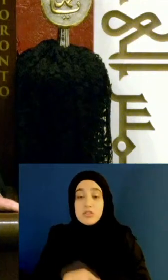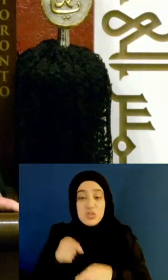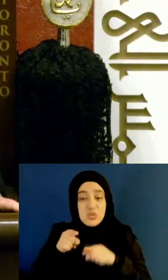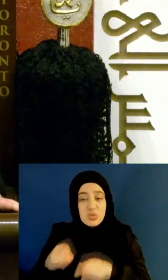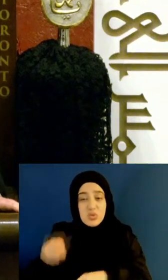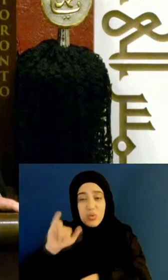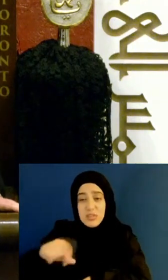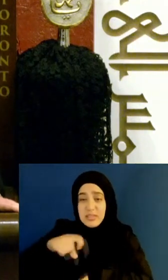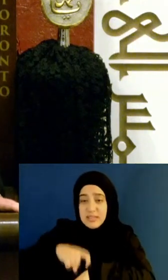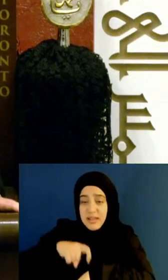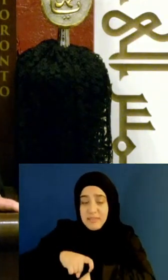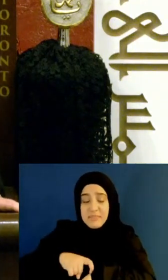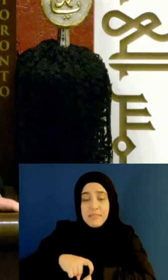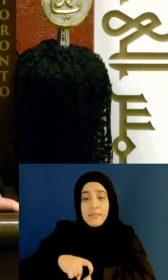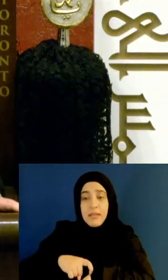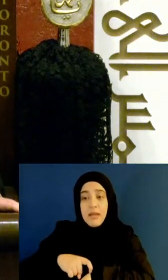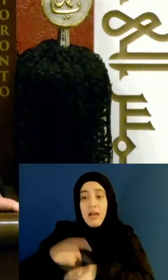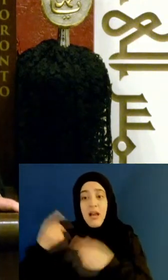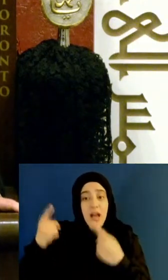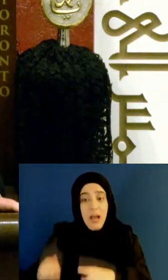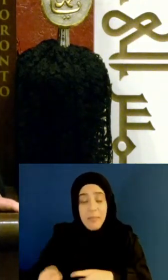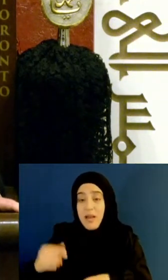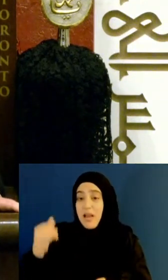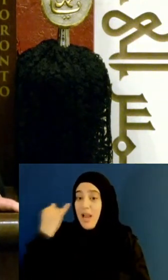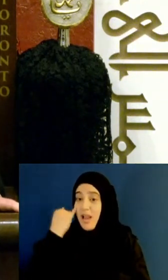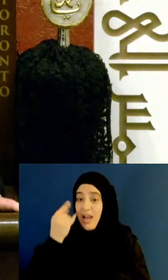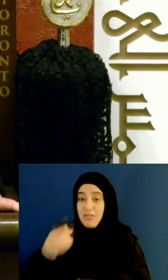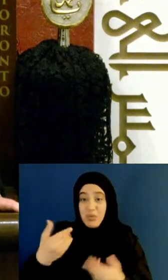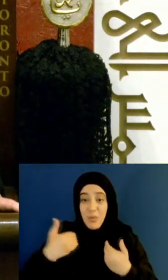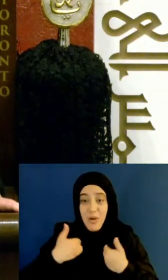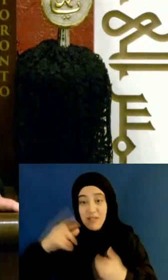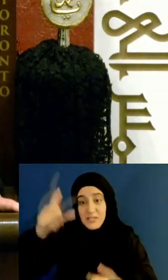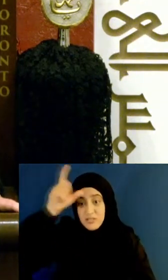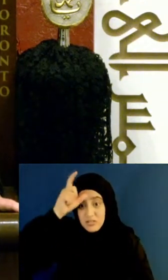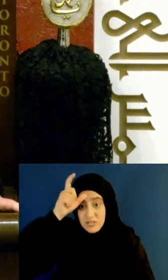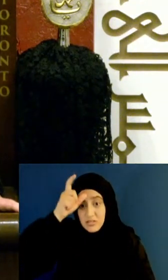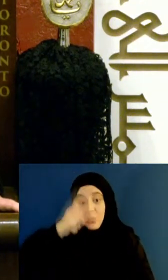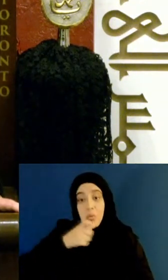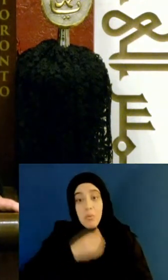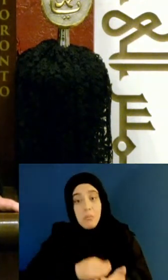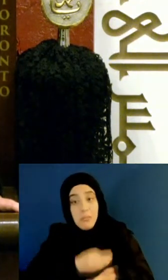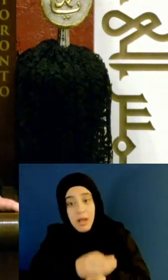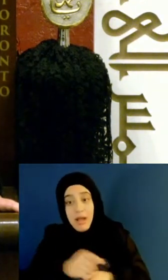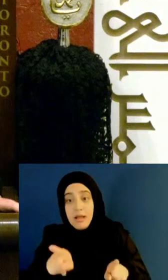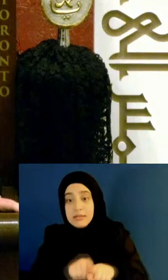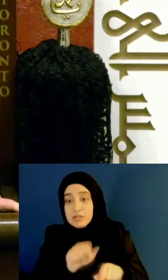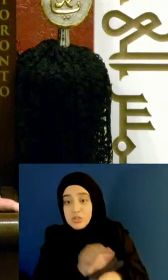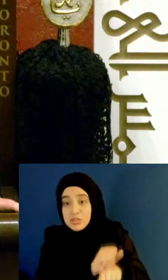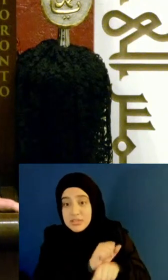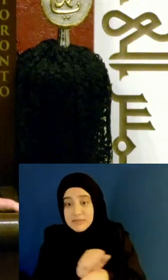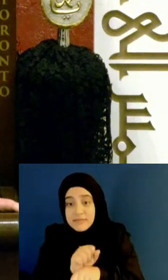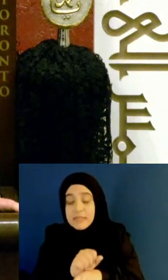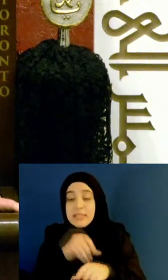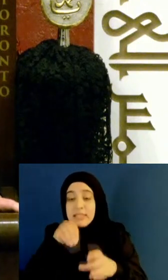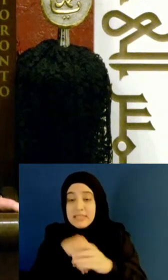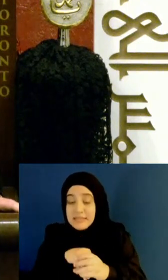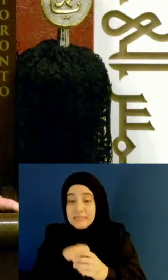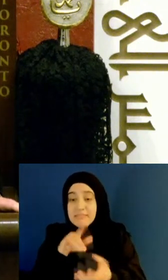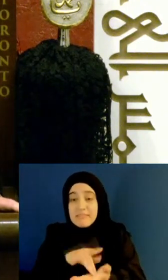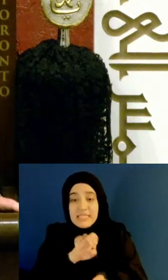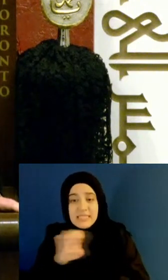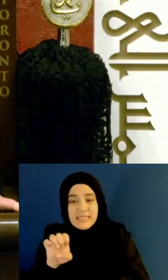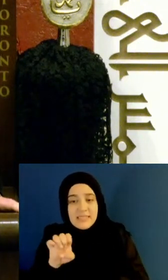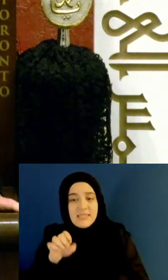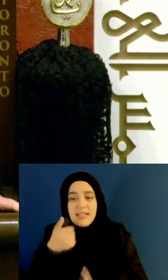who was purchased as a slave in the Middle East, he would not have any human right to